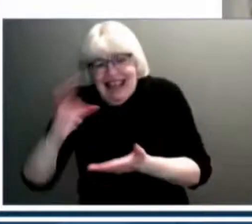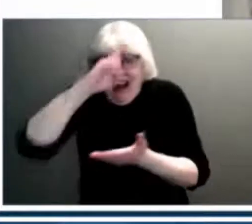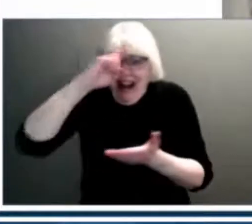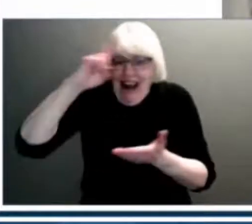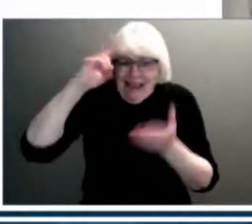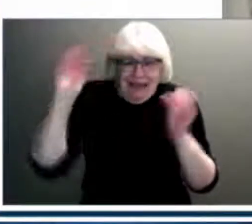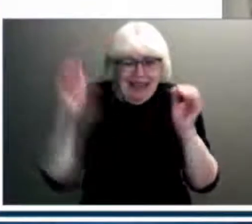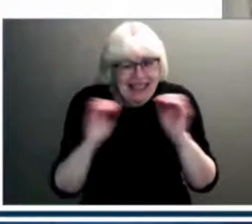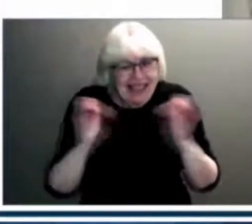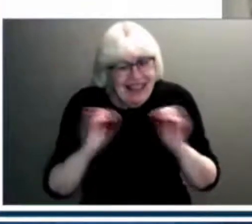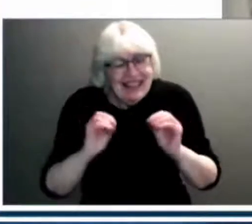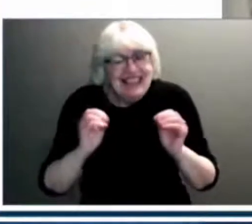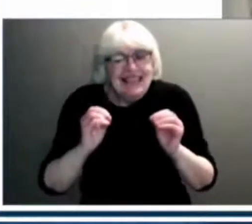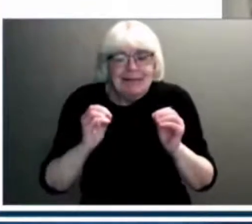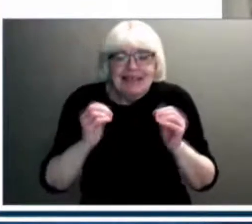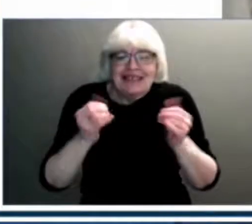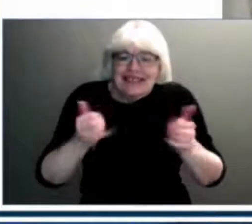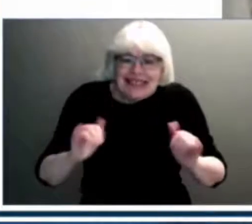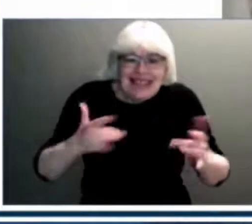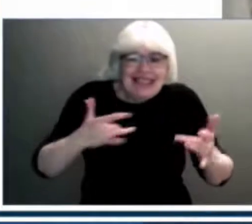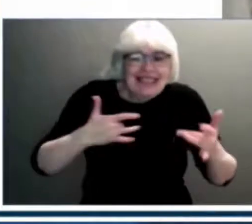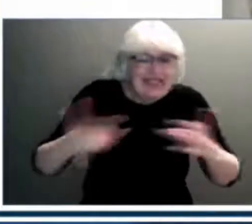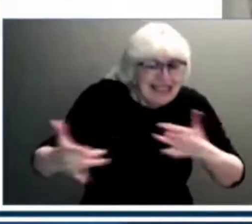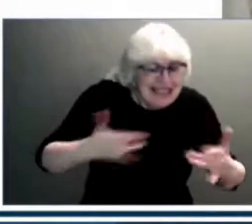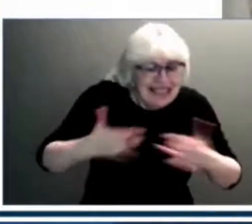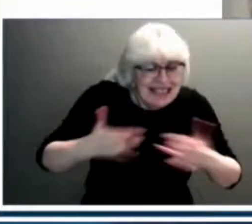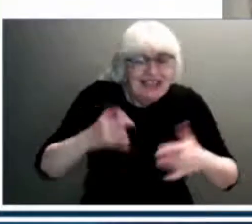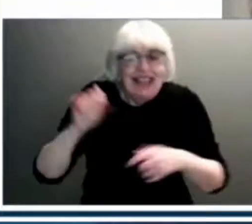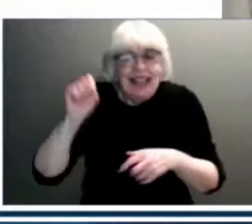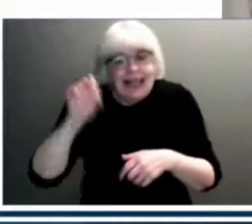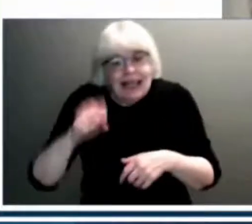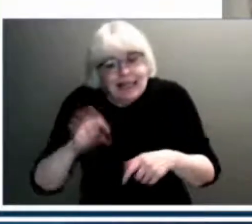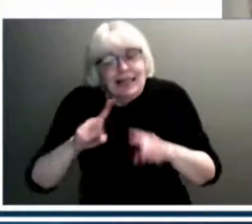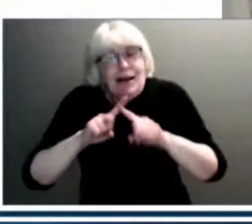for sure. But that said, it's still true that we have not